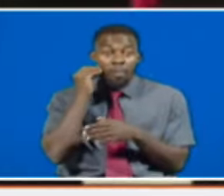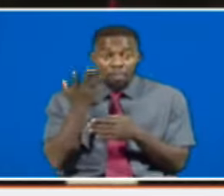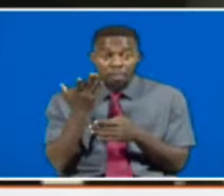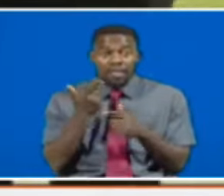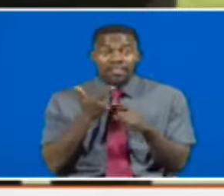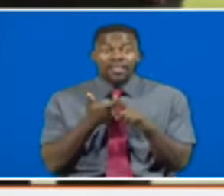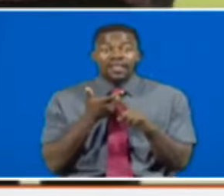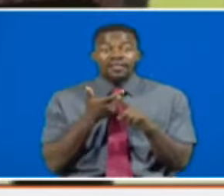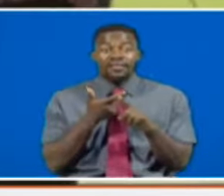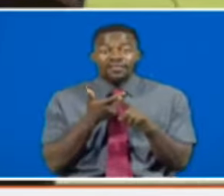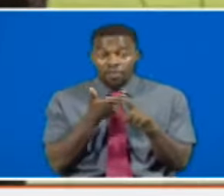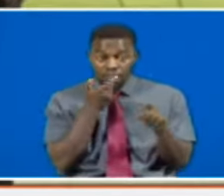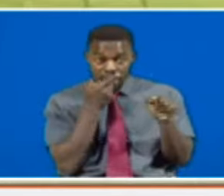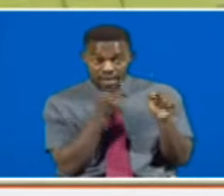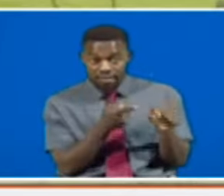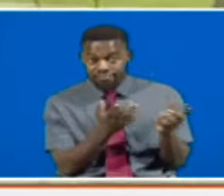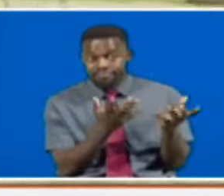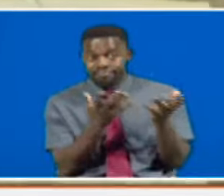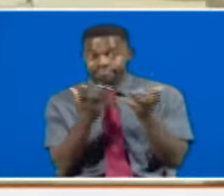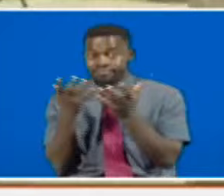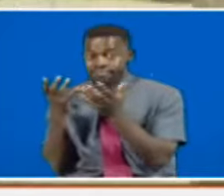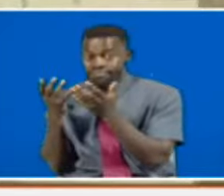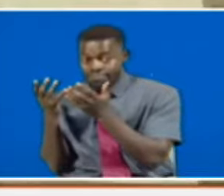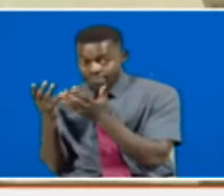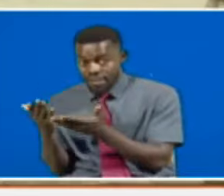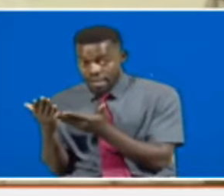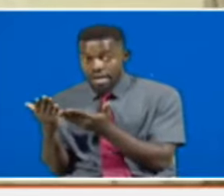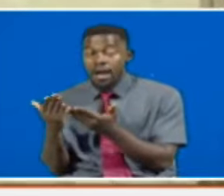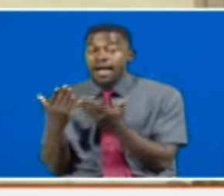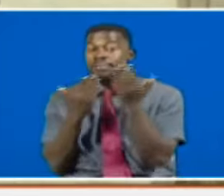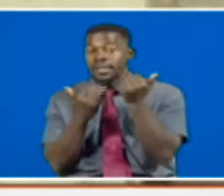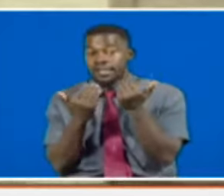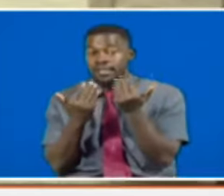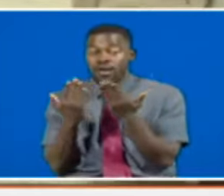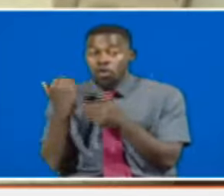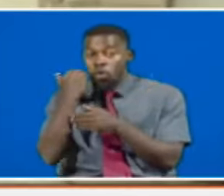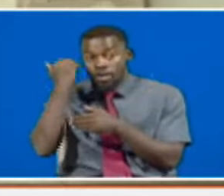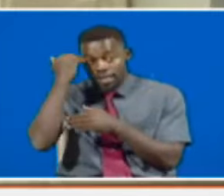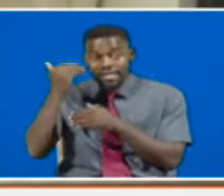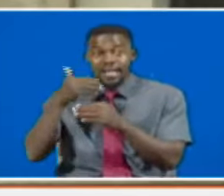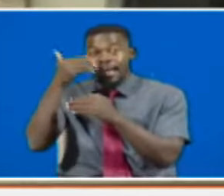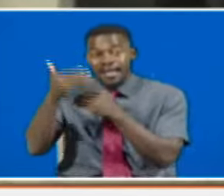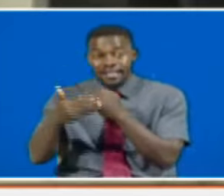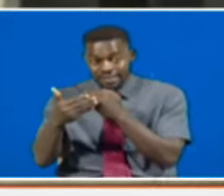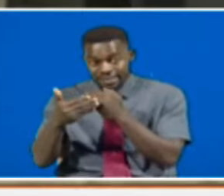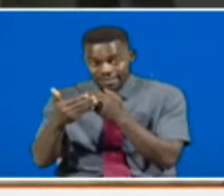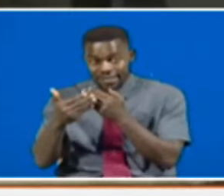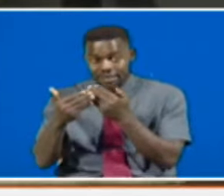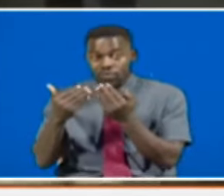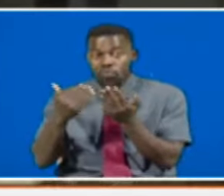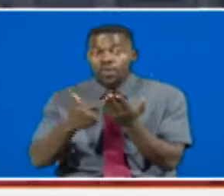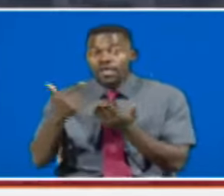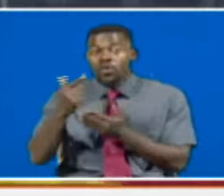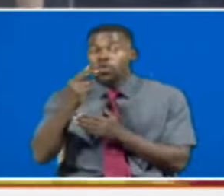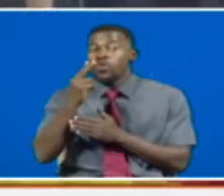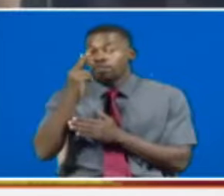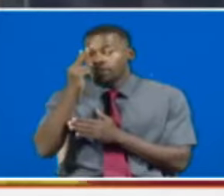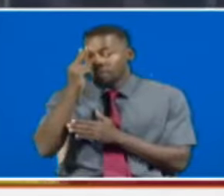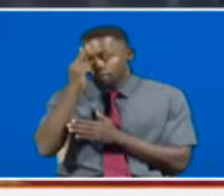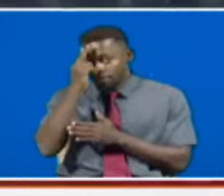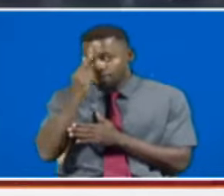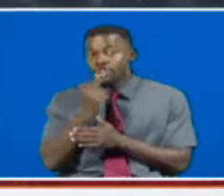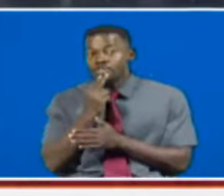be presented in court on Tuesday next week, meaning he will spend an entire Easter holiday in the police cells. Dunstan